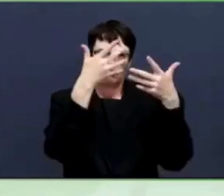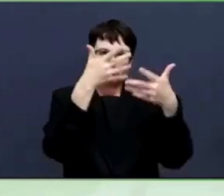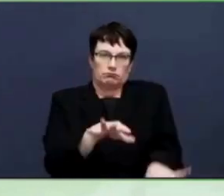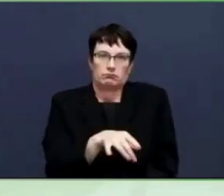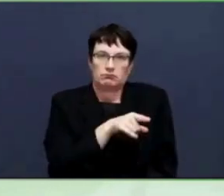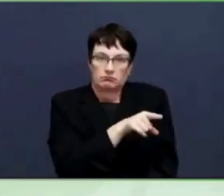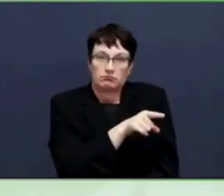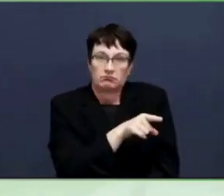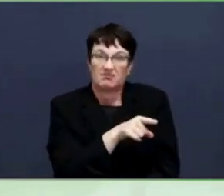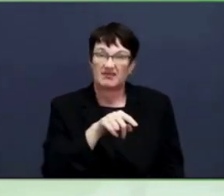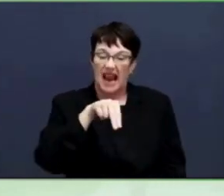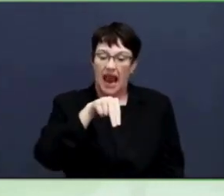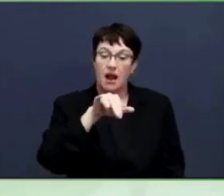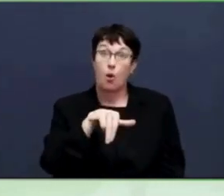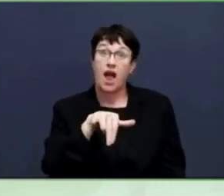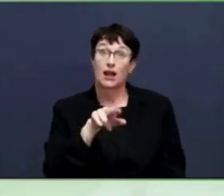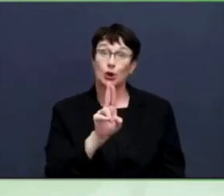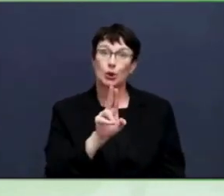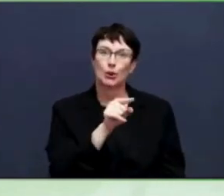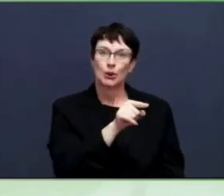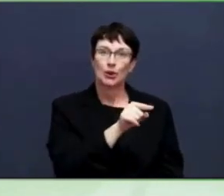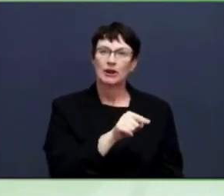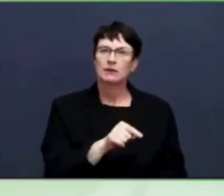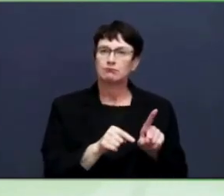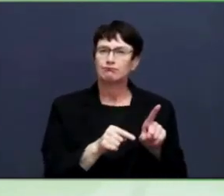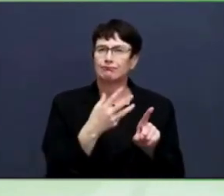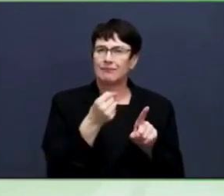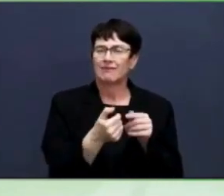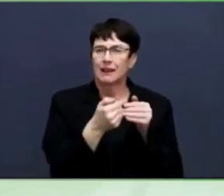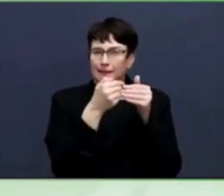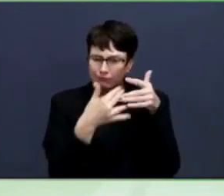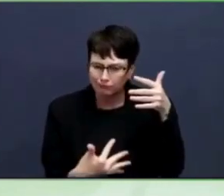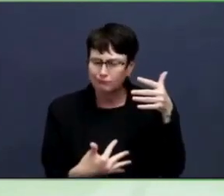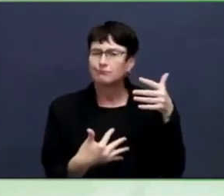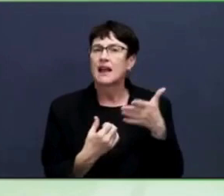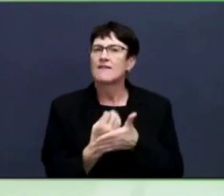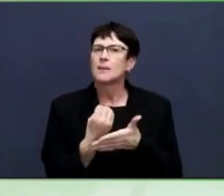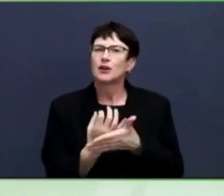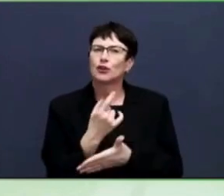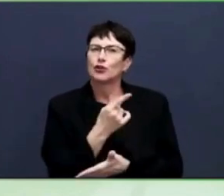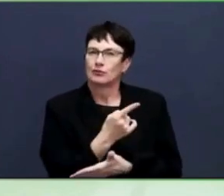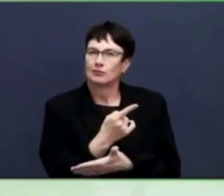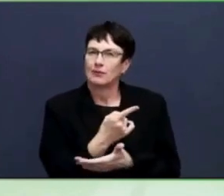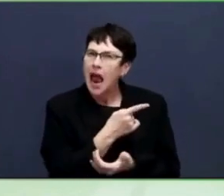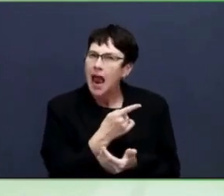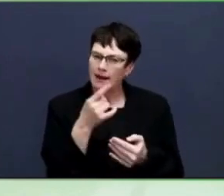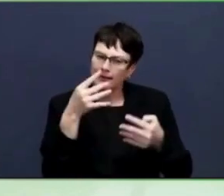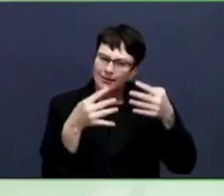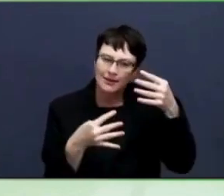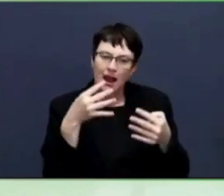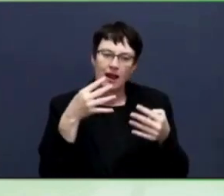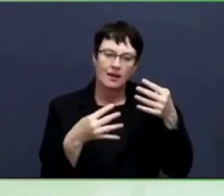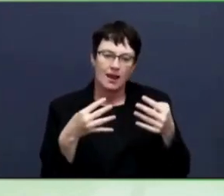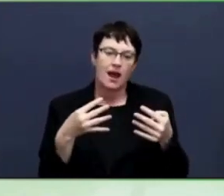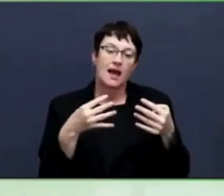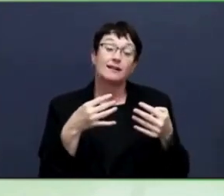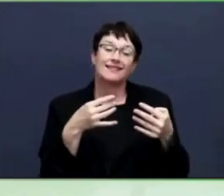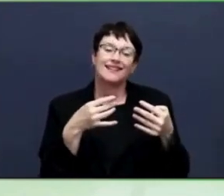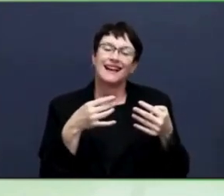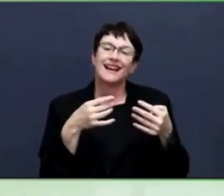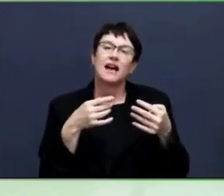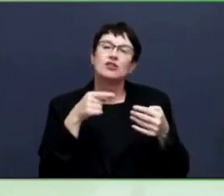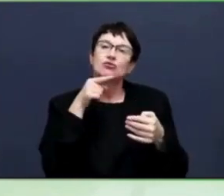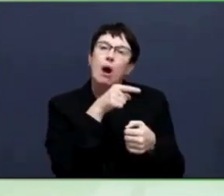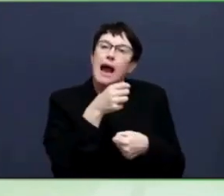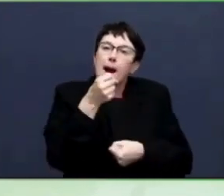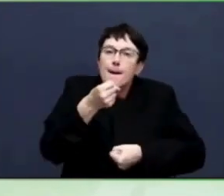The data is never unbiased. But also, of course, they're using what Julia Stojanovic calls snake